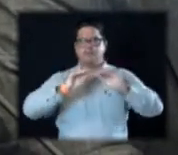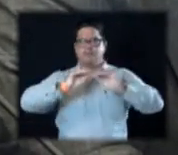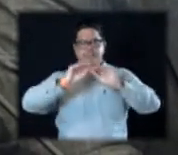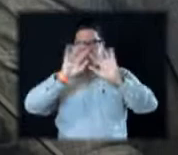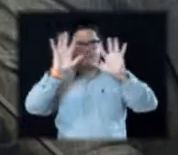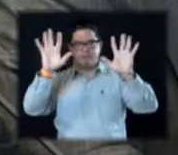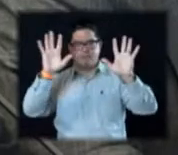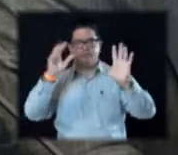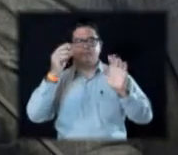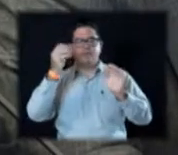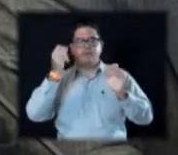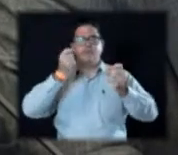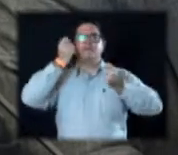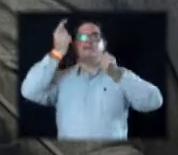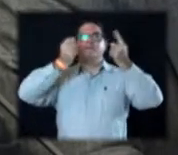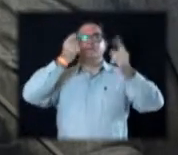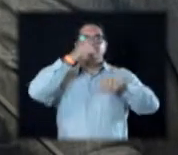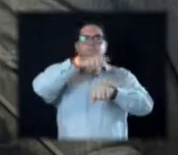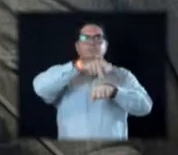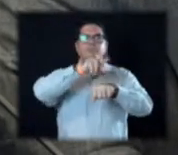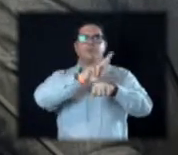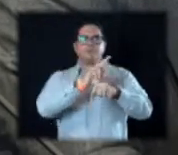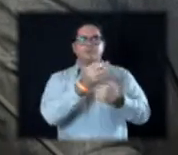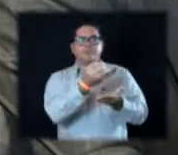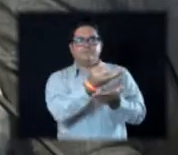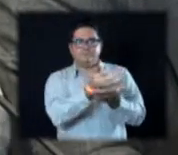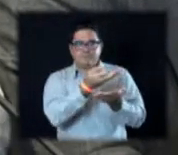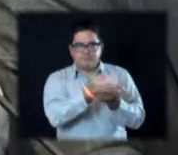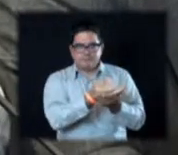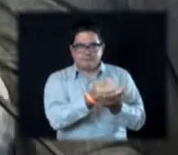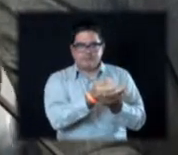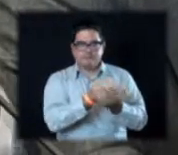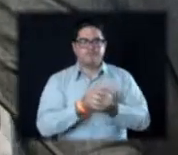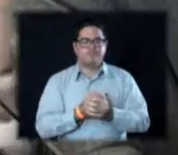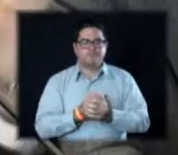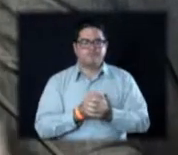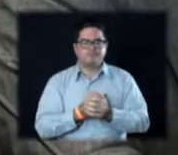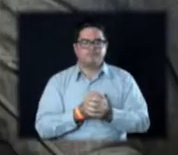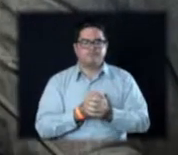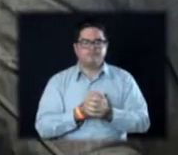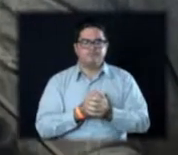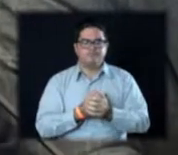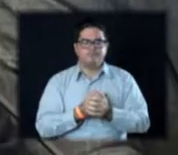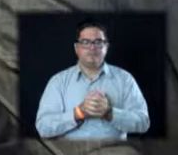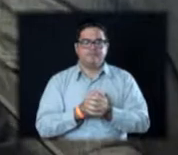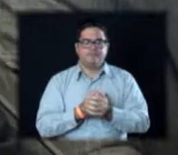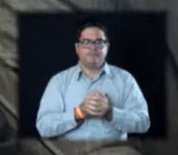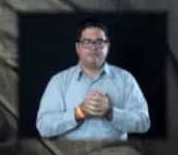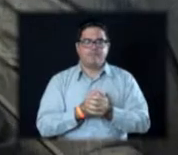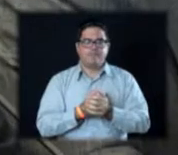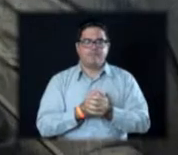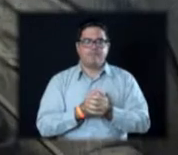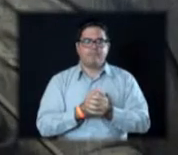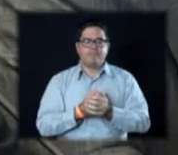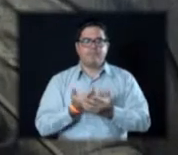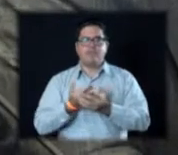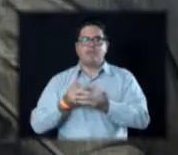position. This updated presentation changes some of the groupings of various bank